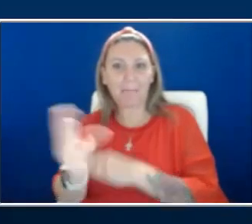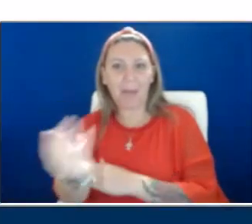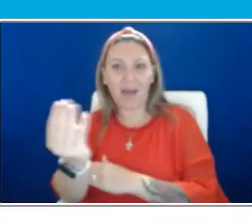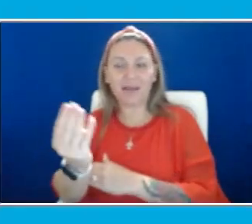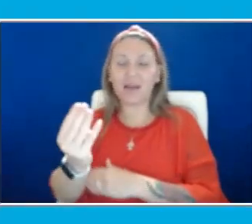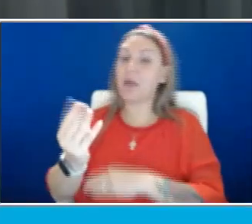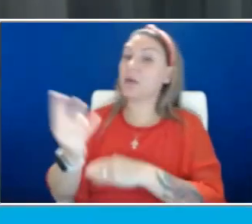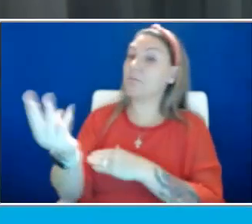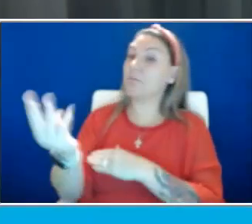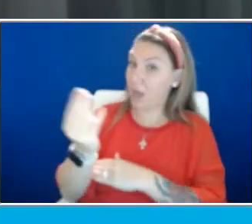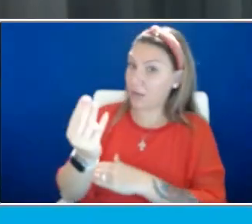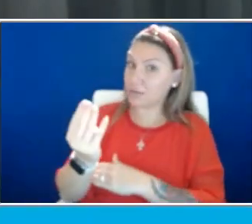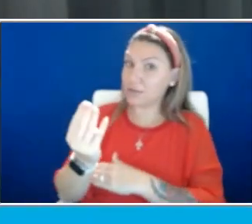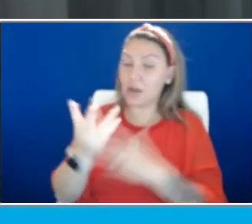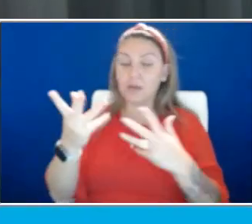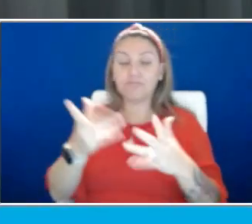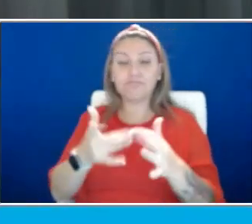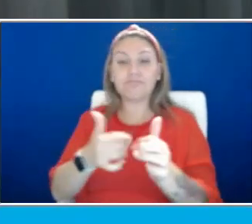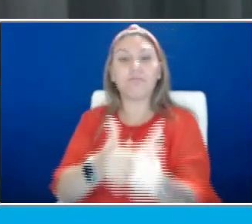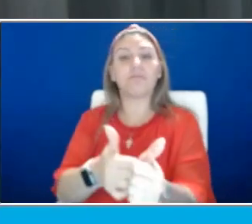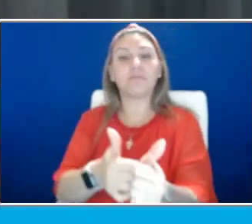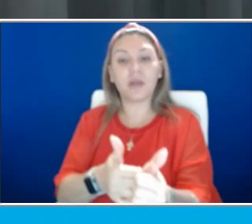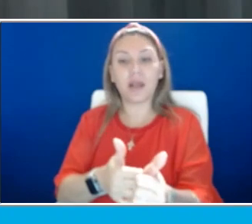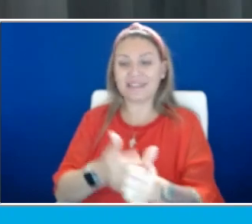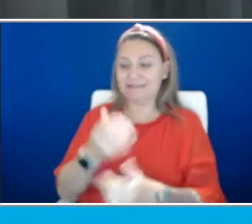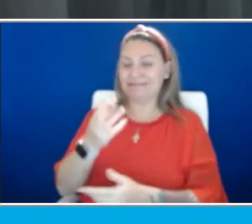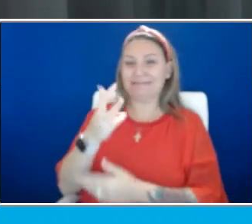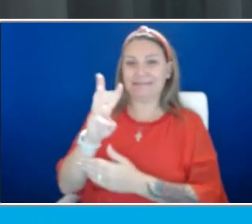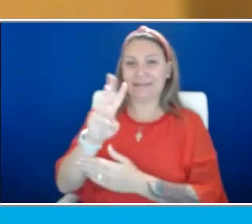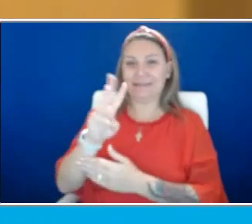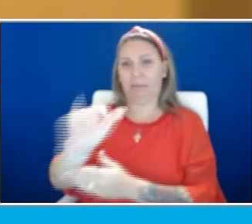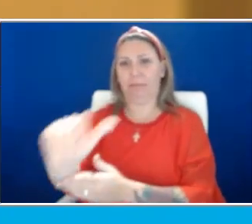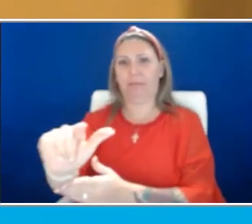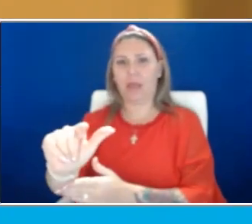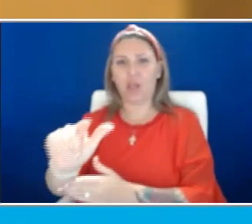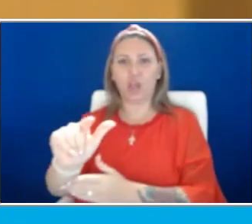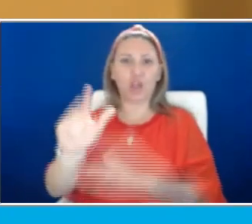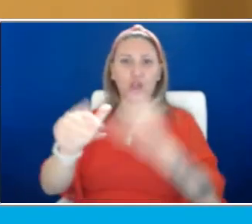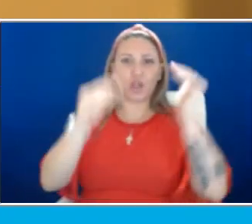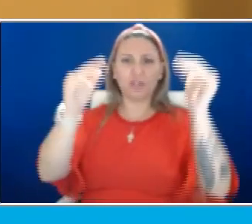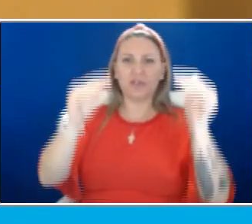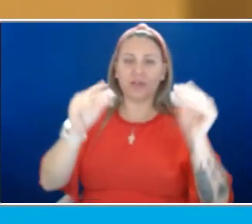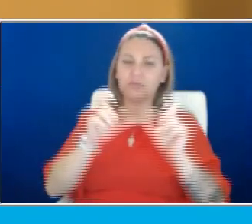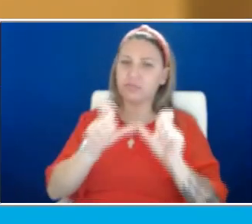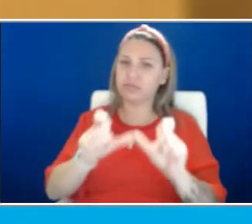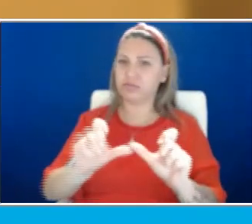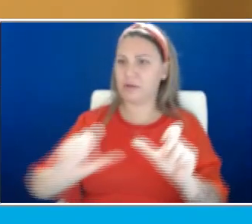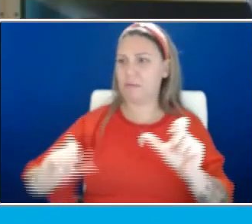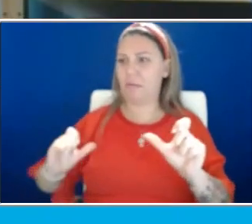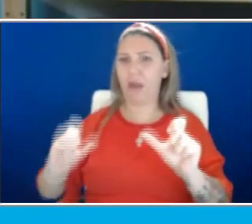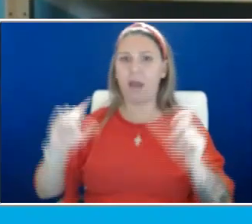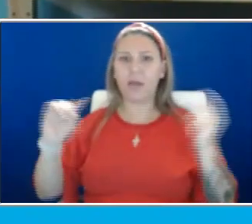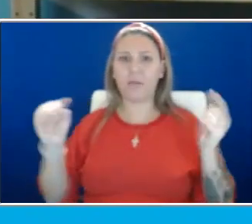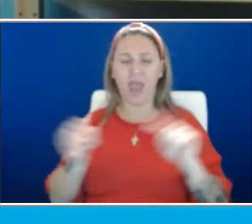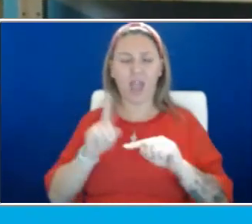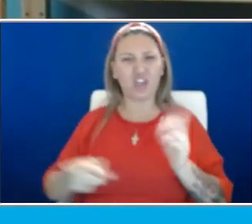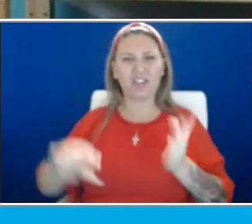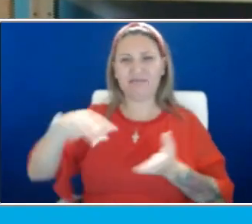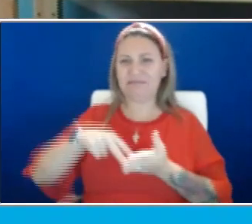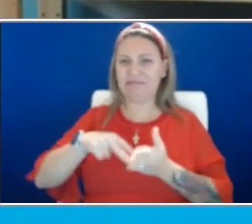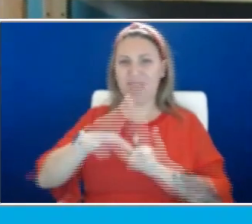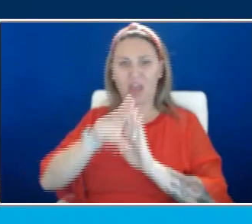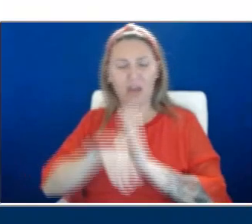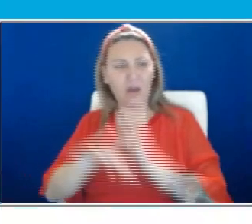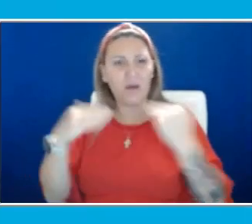Medical Update, 16 million adults experience chronic back pain. I couldn't stand for a half hour anymore. It was altering